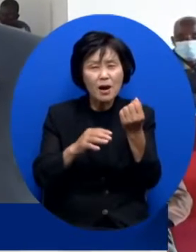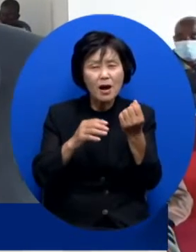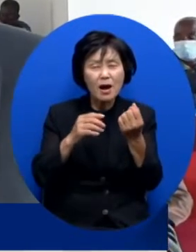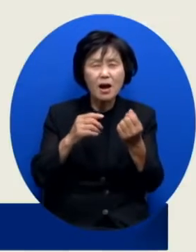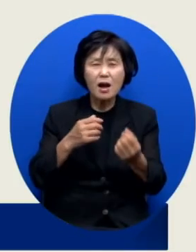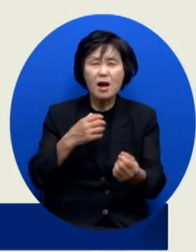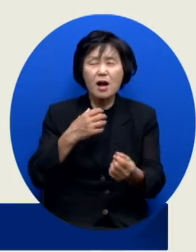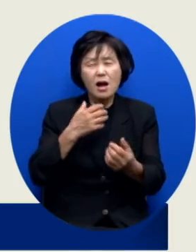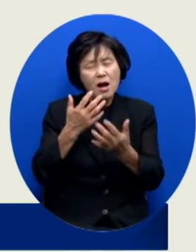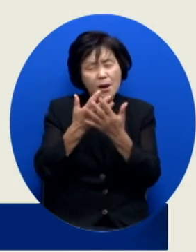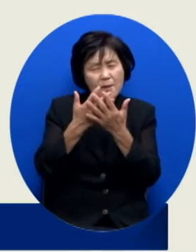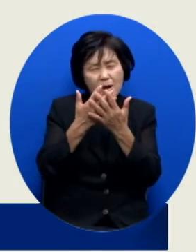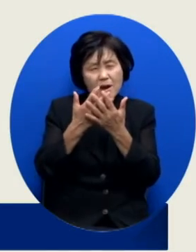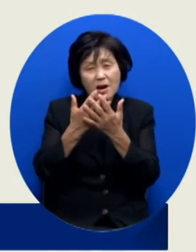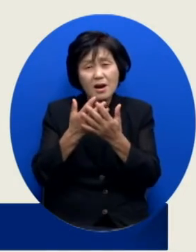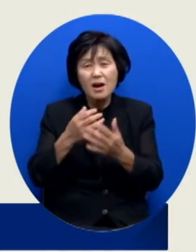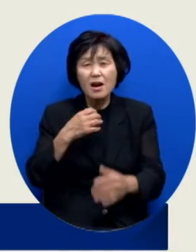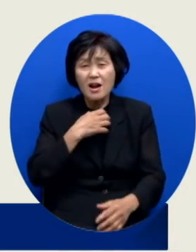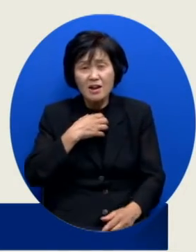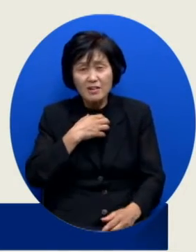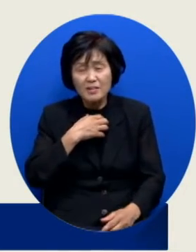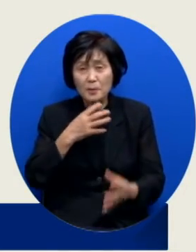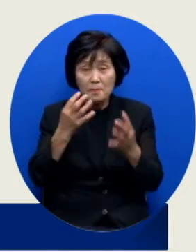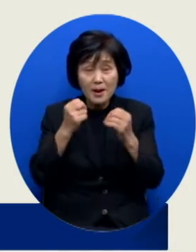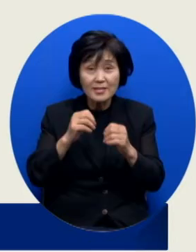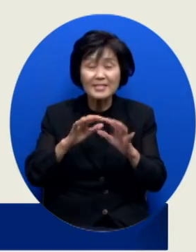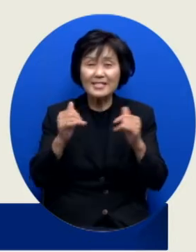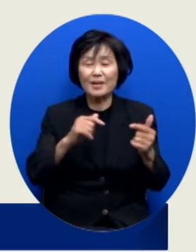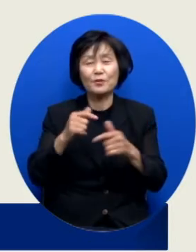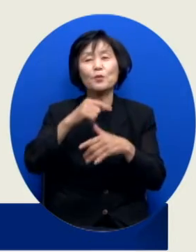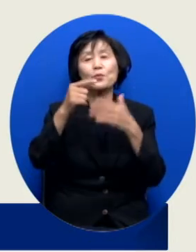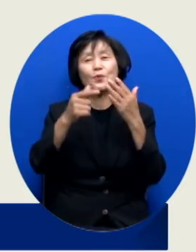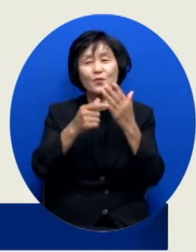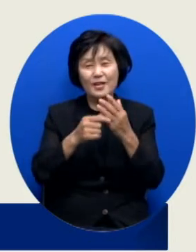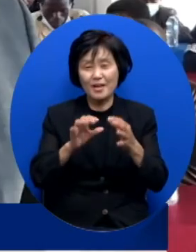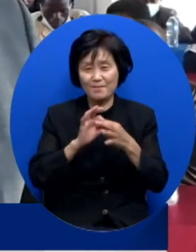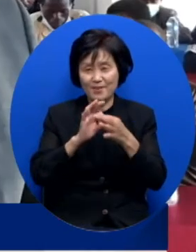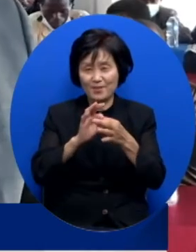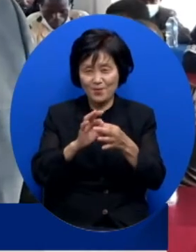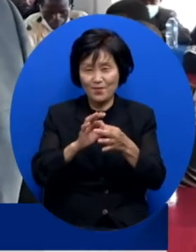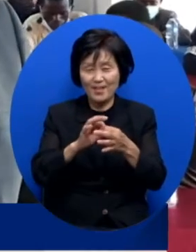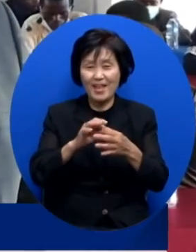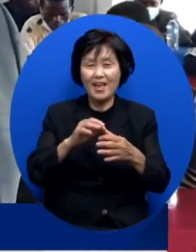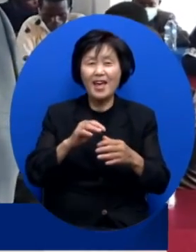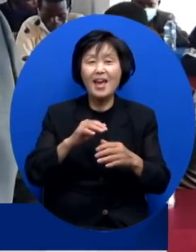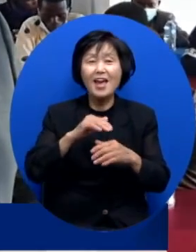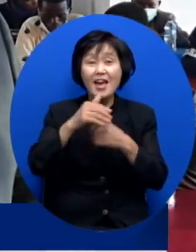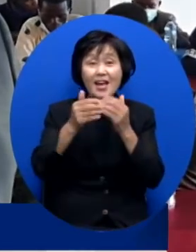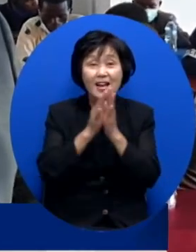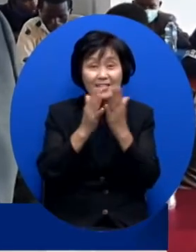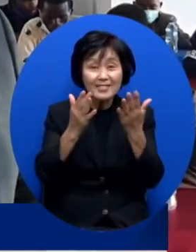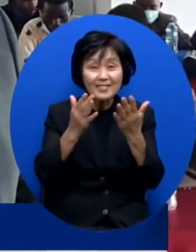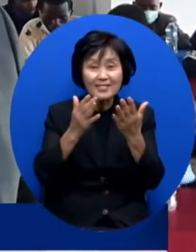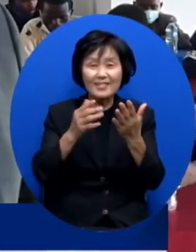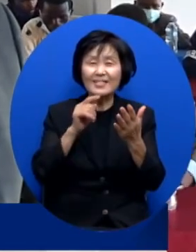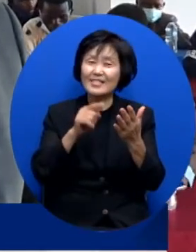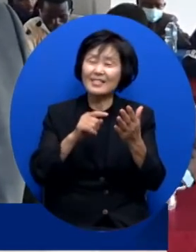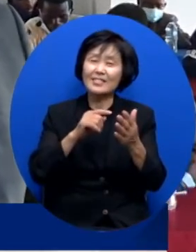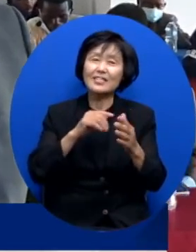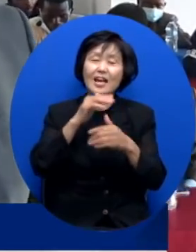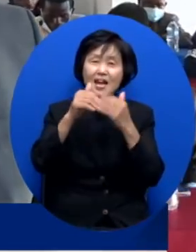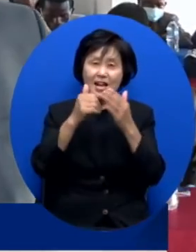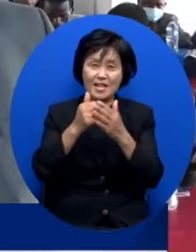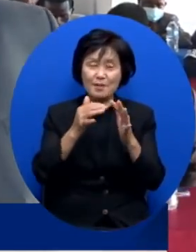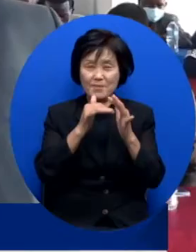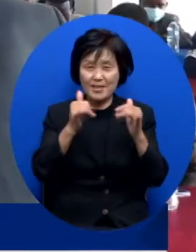programs. Be assured that the scripture will bring transformation to our people in order